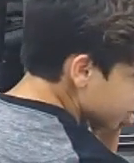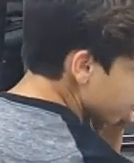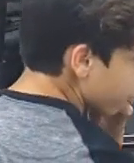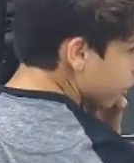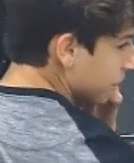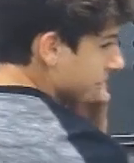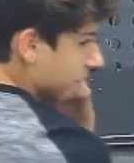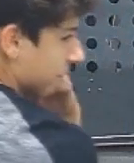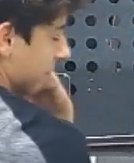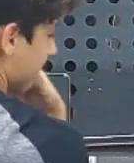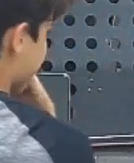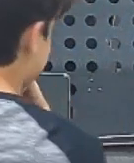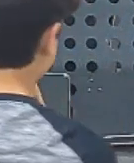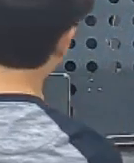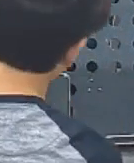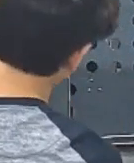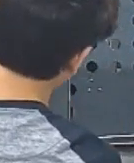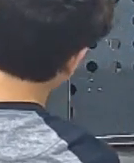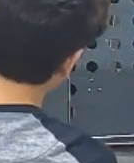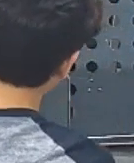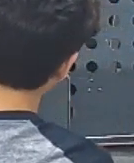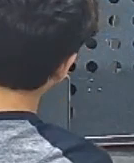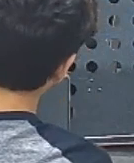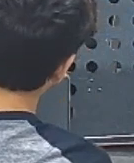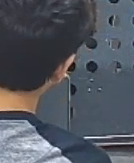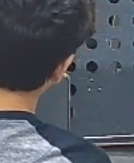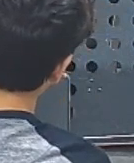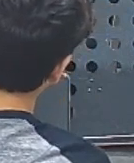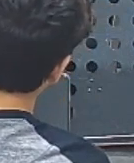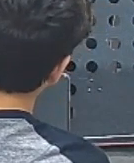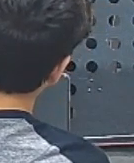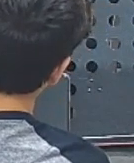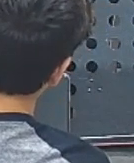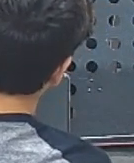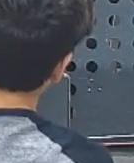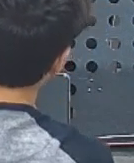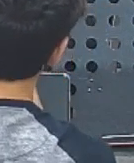Não, para mexer. É internet. Fazer o quê?